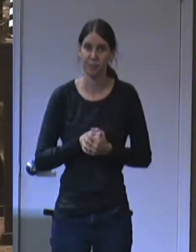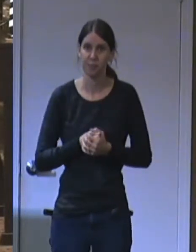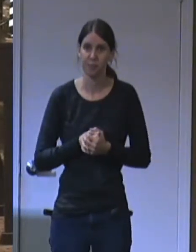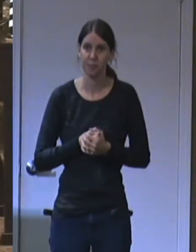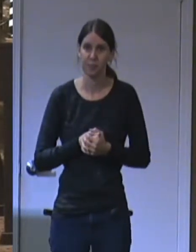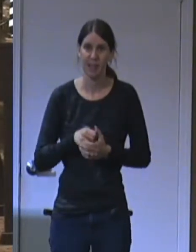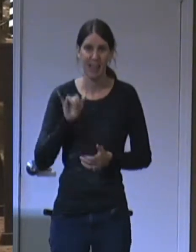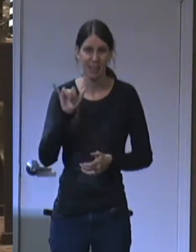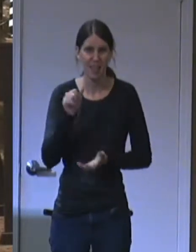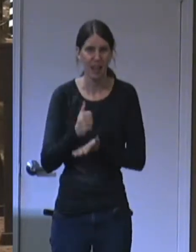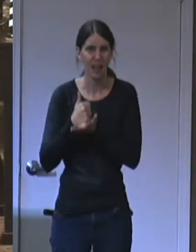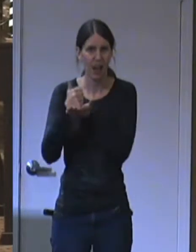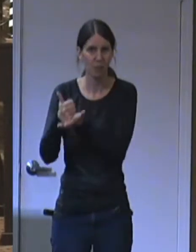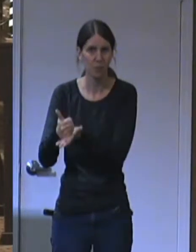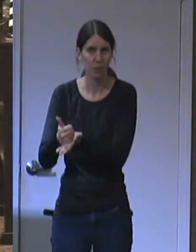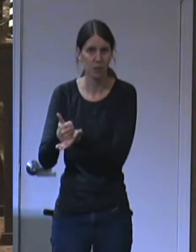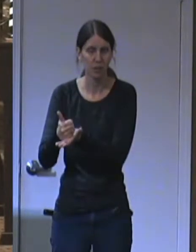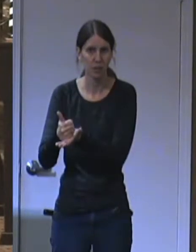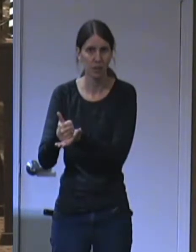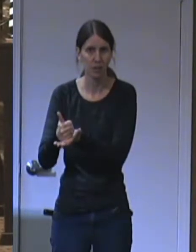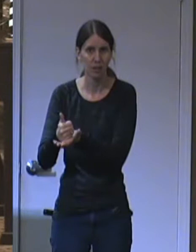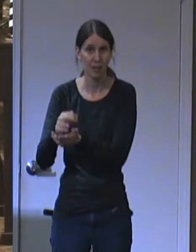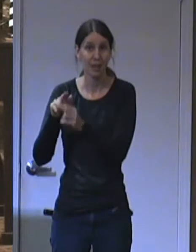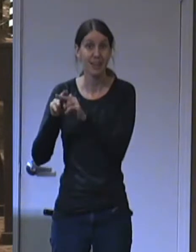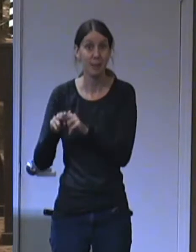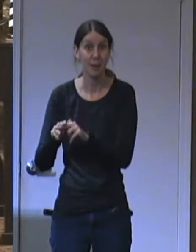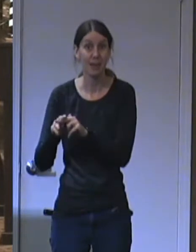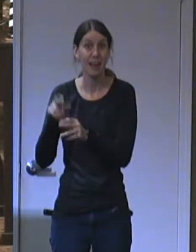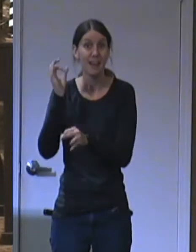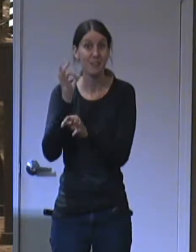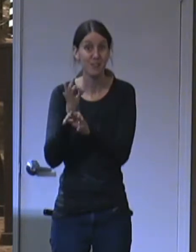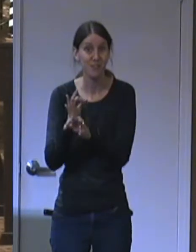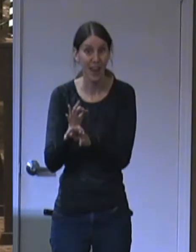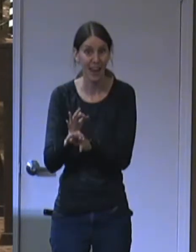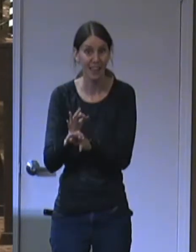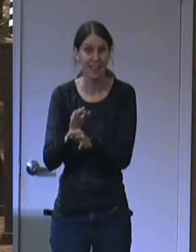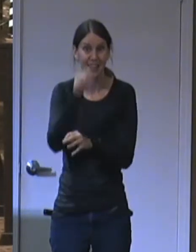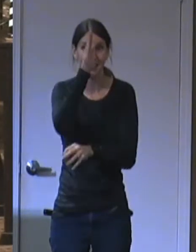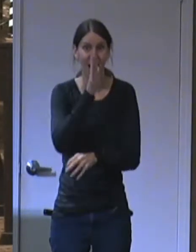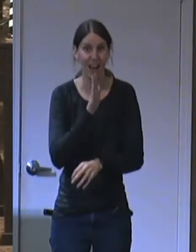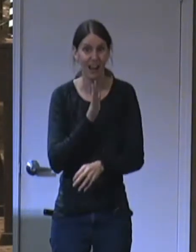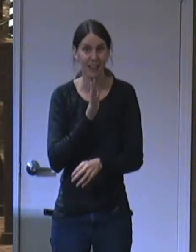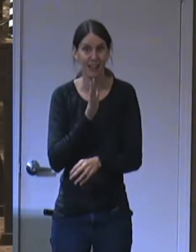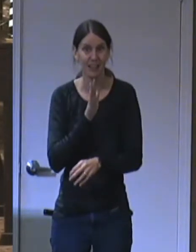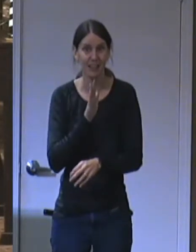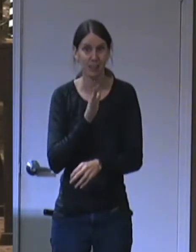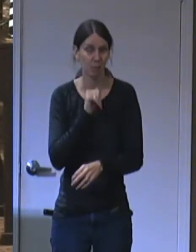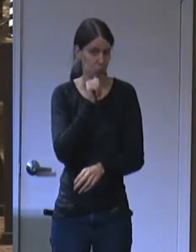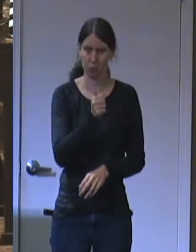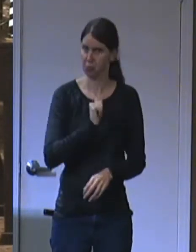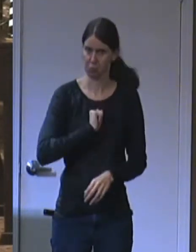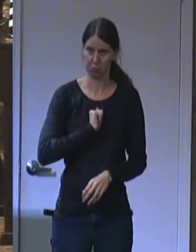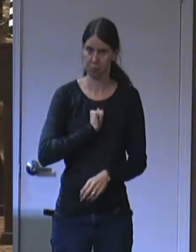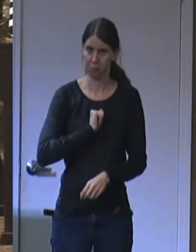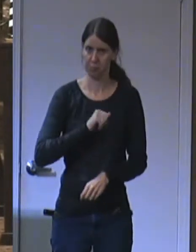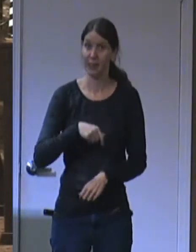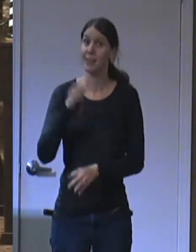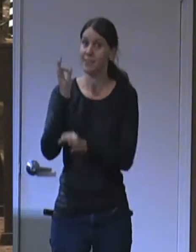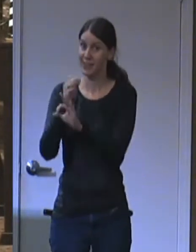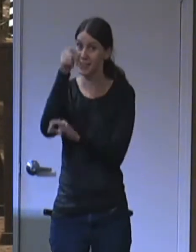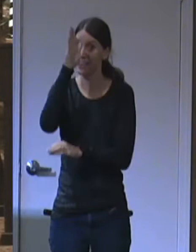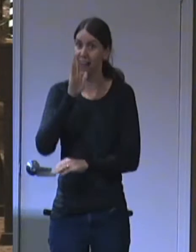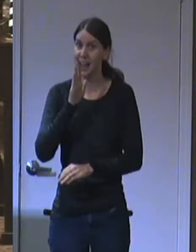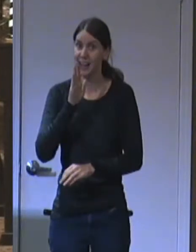That help is based in faith and love. Faith in God, not in ourselves. Faith in